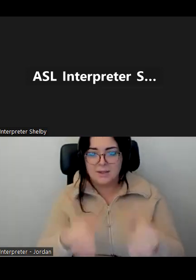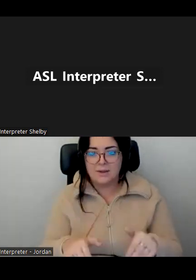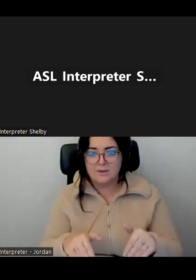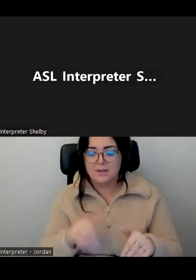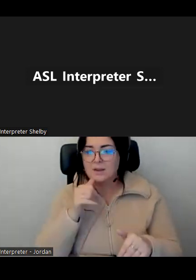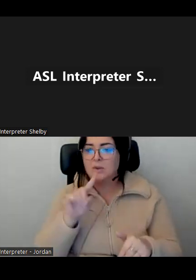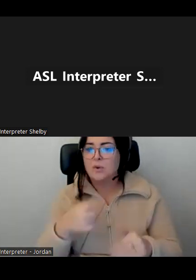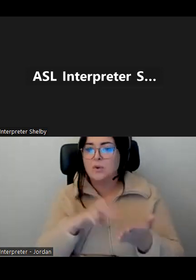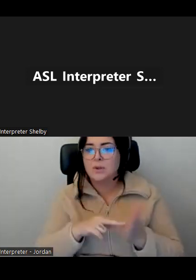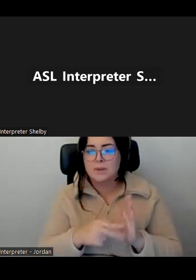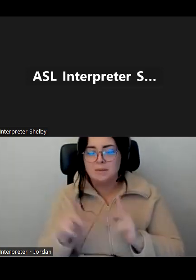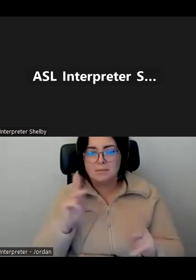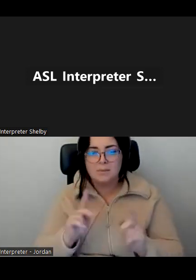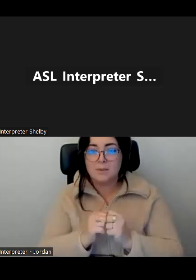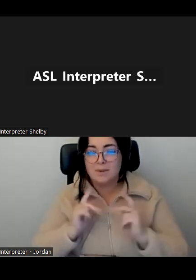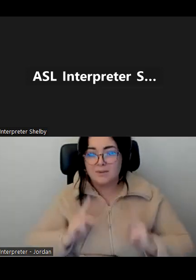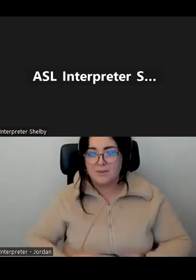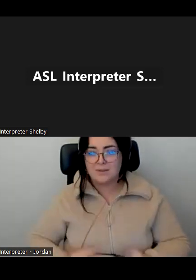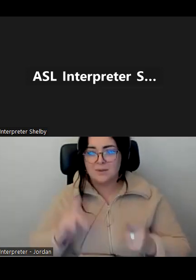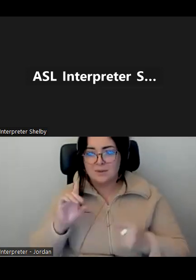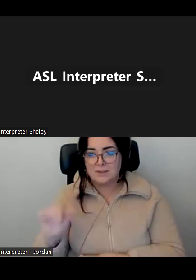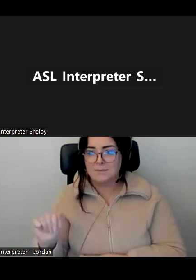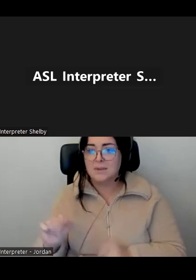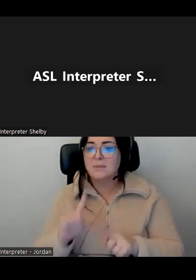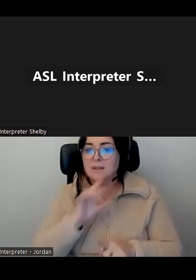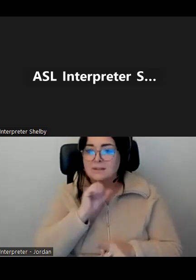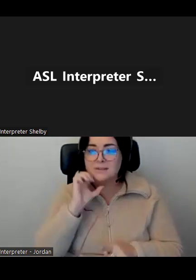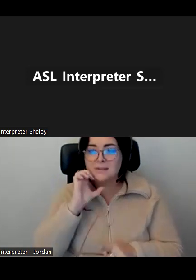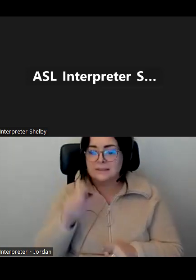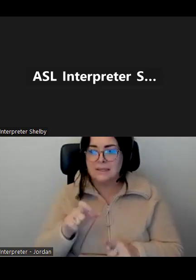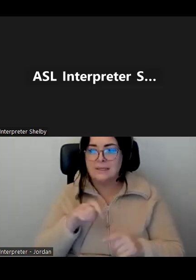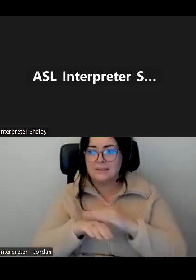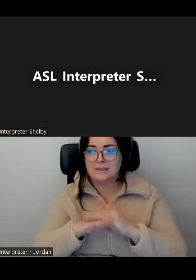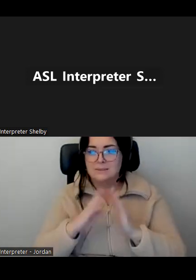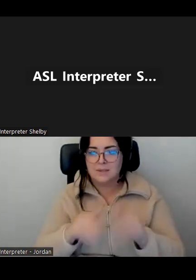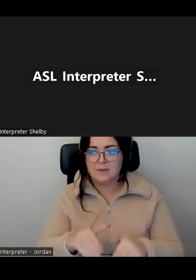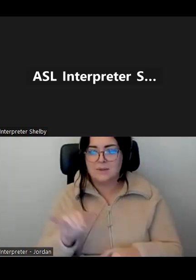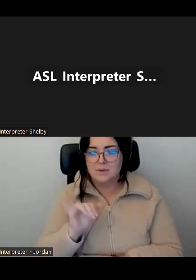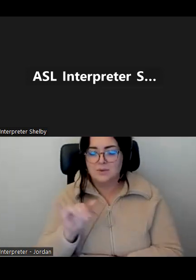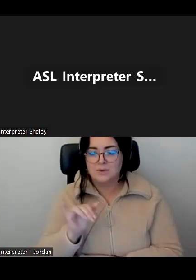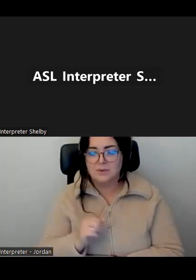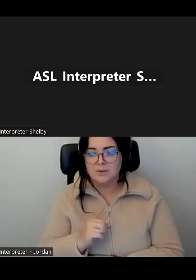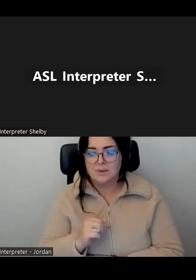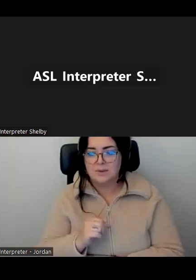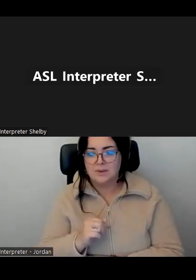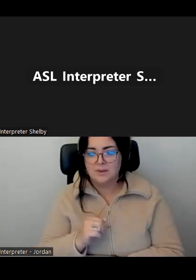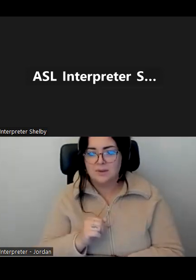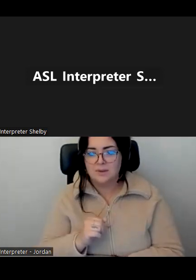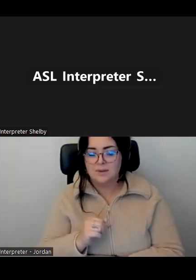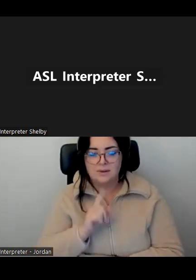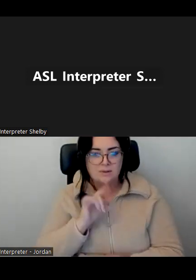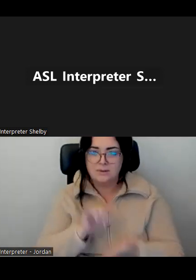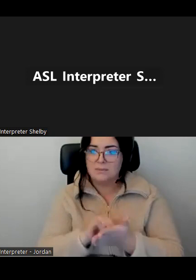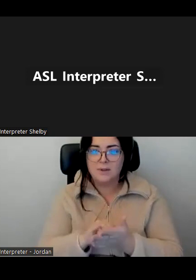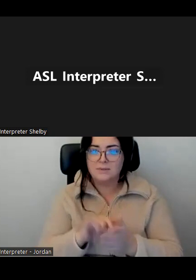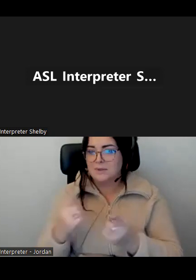with physical disabilities, but seniors as well need accessible housing. And it's almost impossible to get an